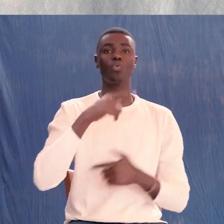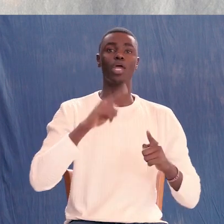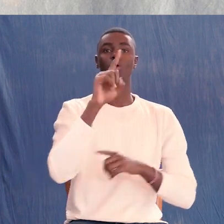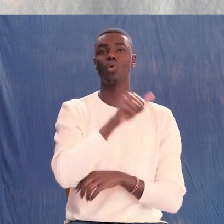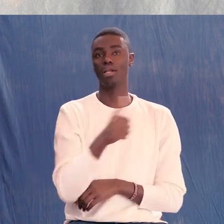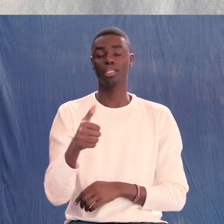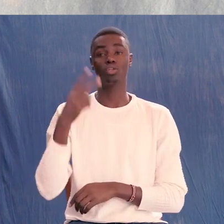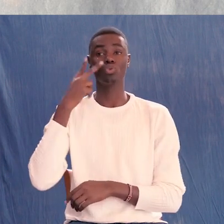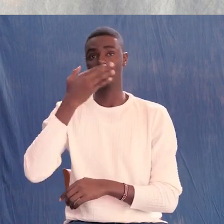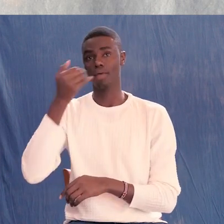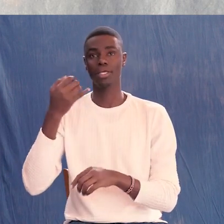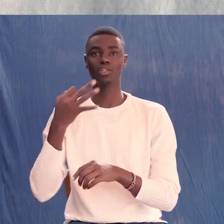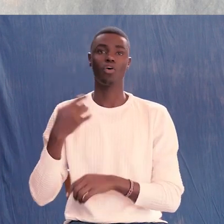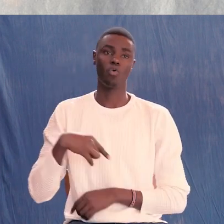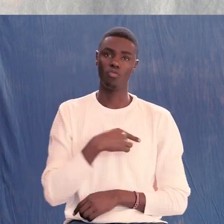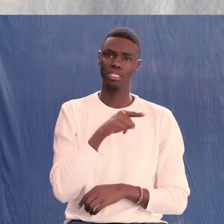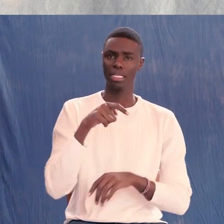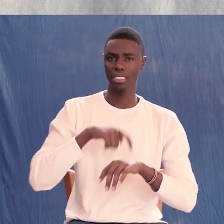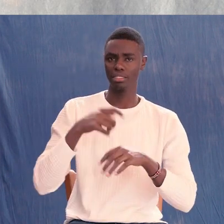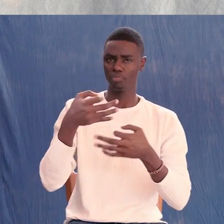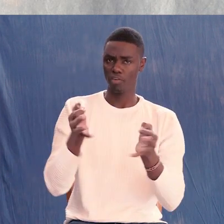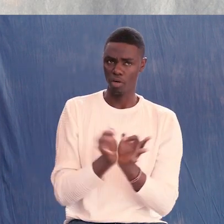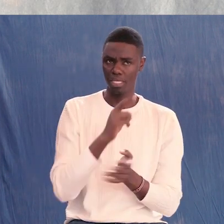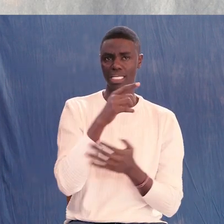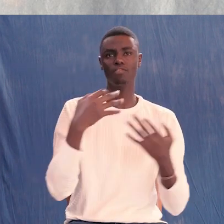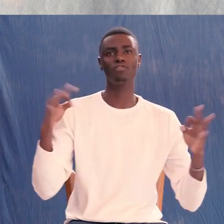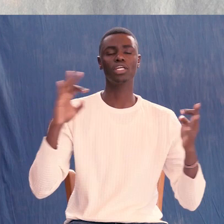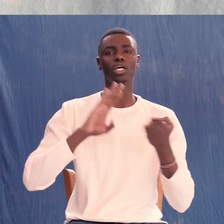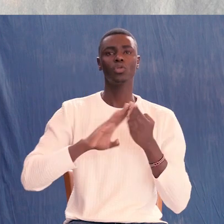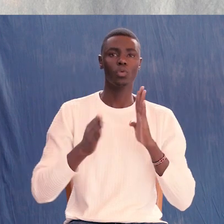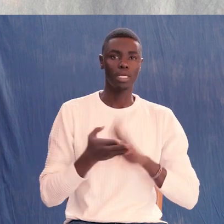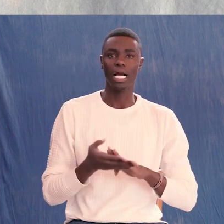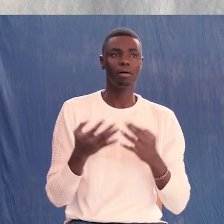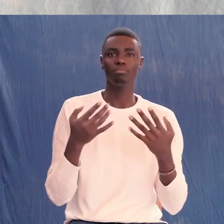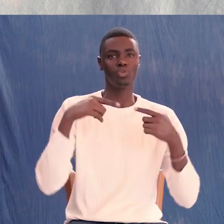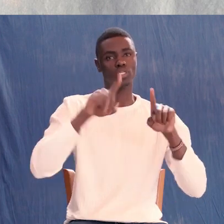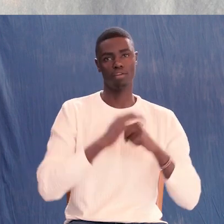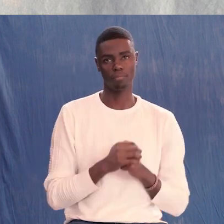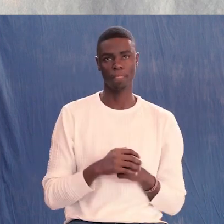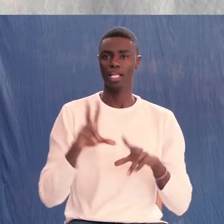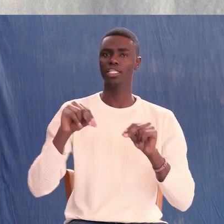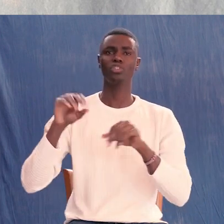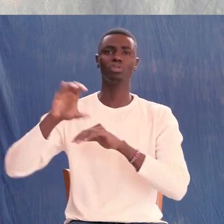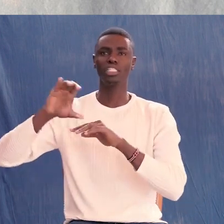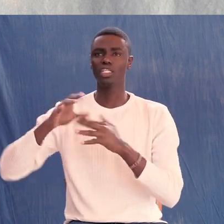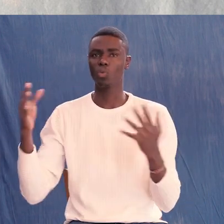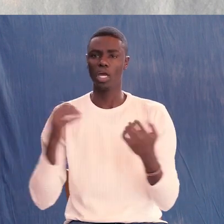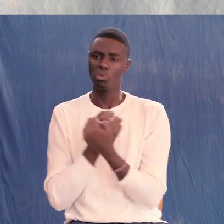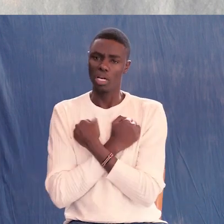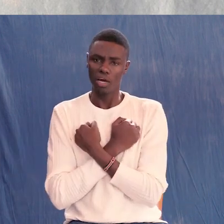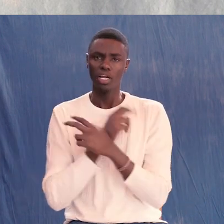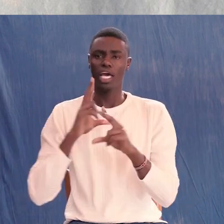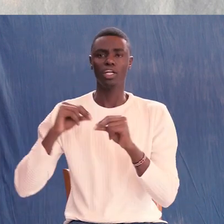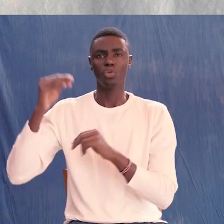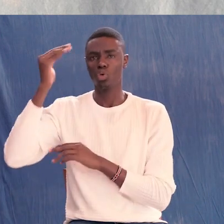to see the best of us. In this family, you're free to be who God made you to be. This is not a church where you are loved and not known